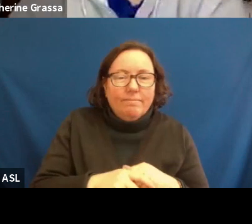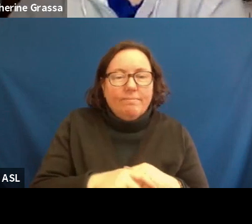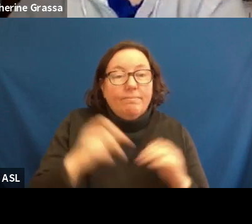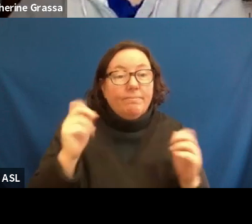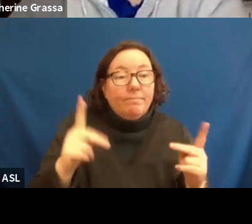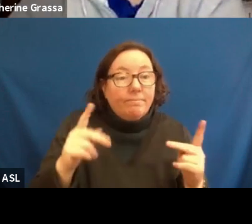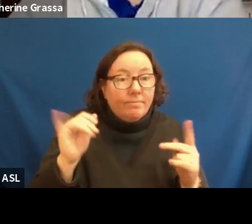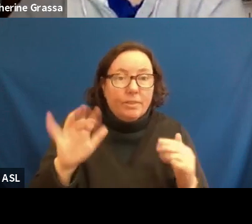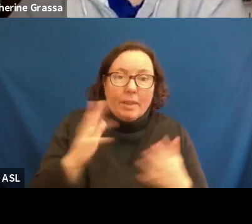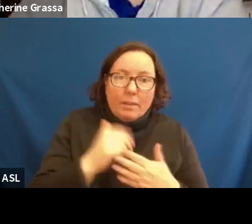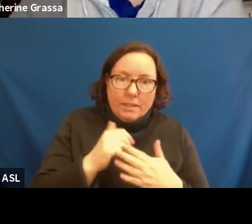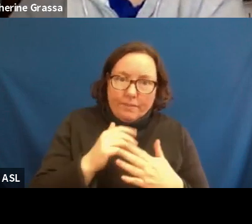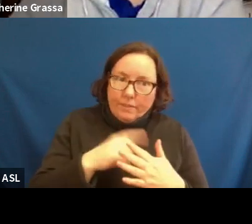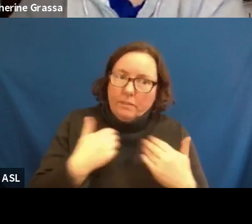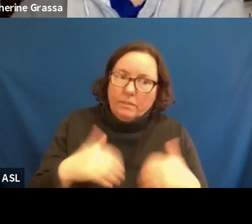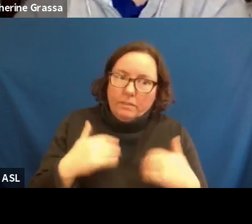So that was super helpful. So